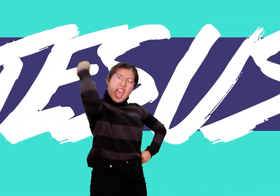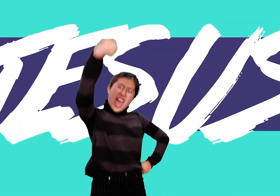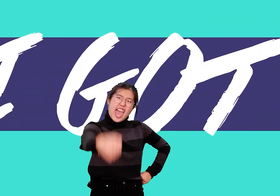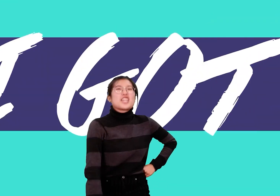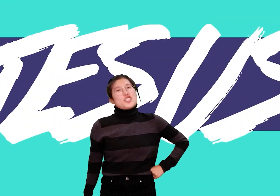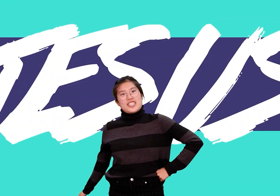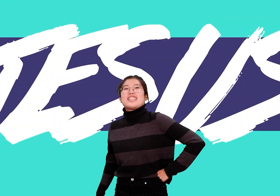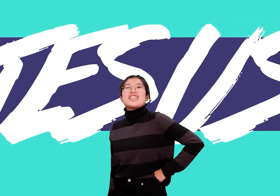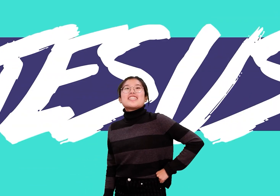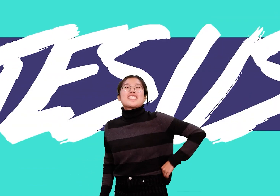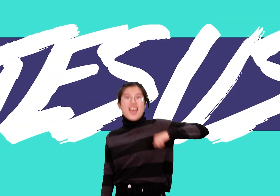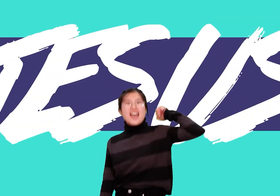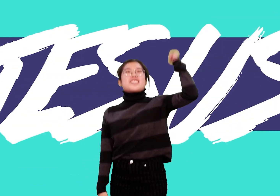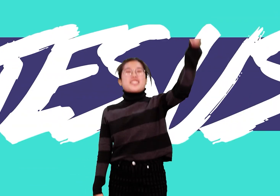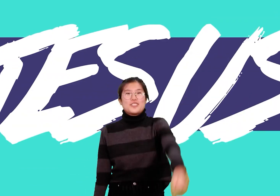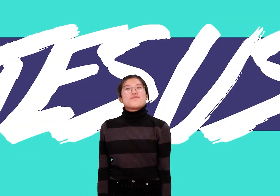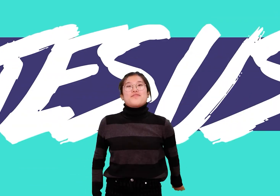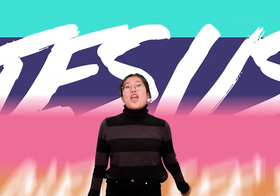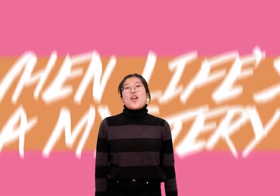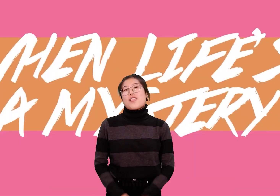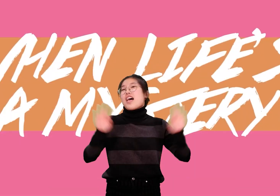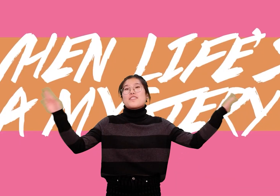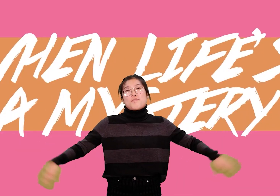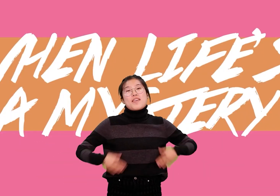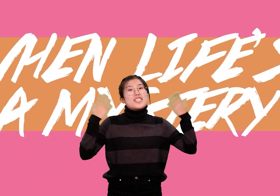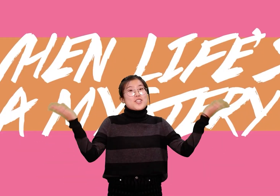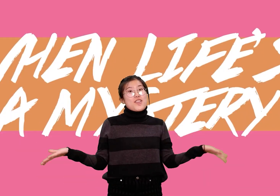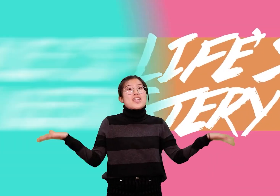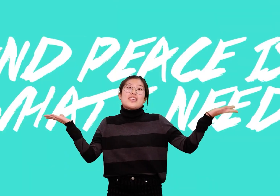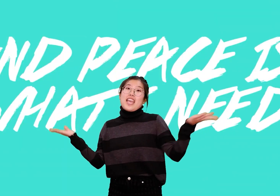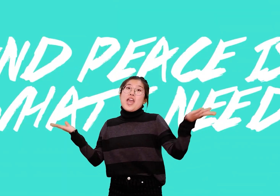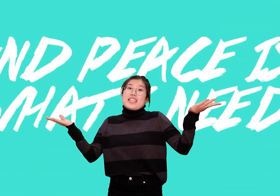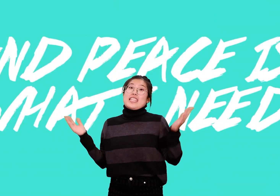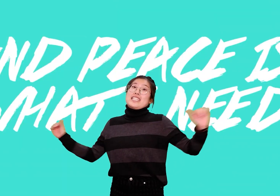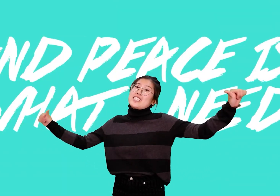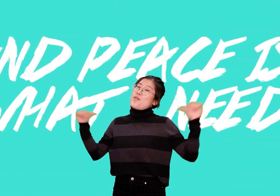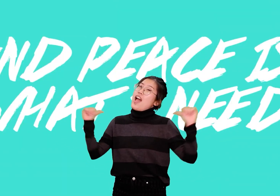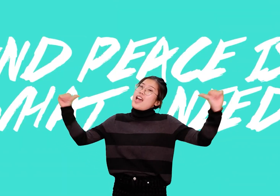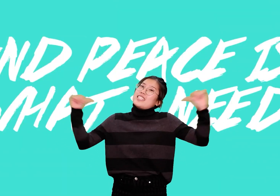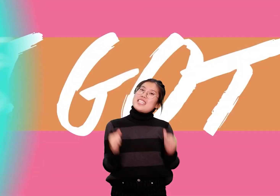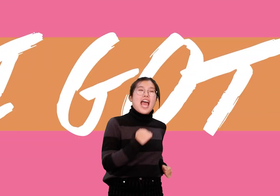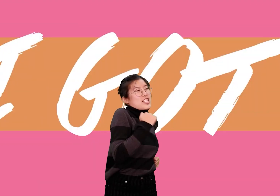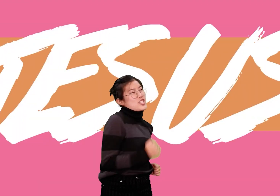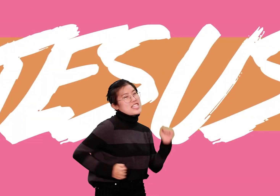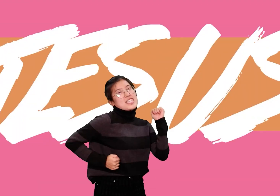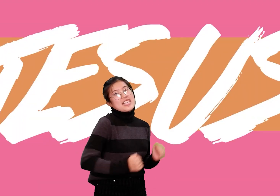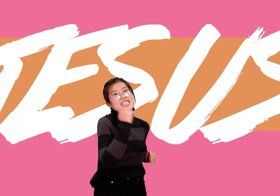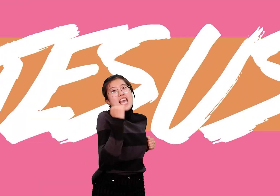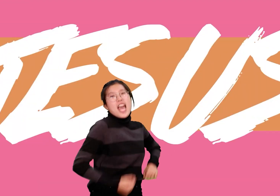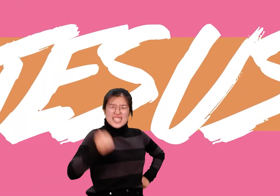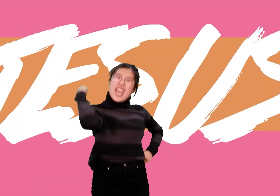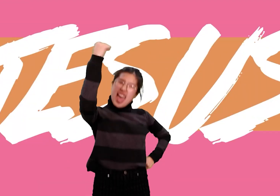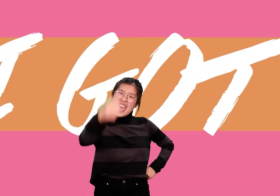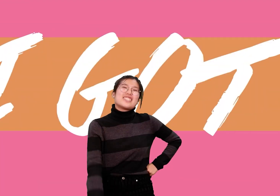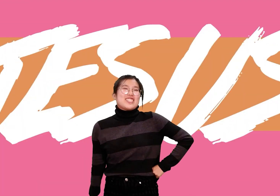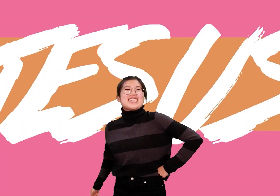Jesus, I got Jesus. When life's a mystery and peace is what I need, I got